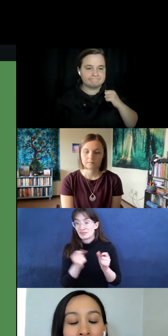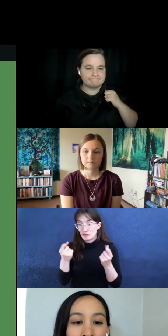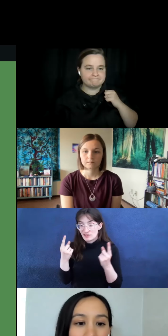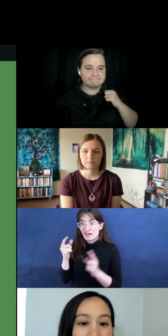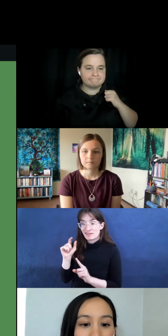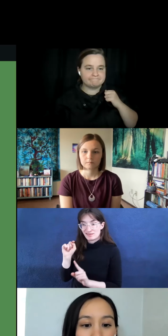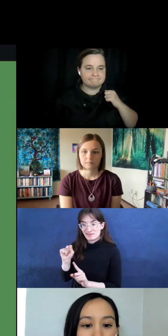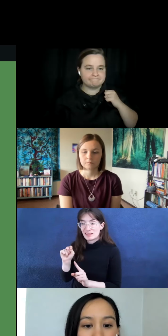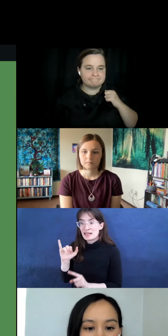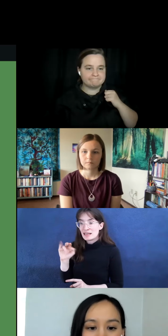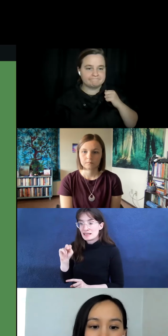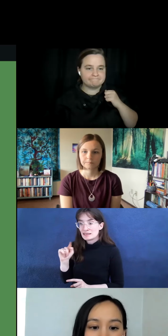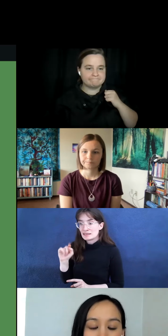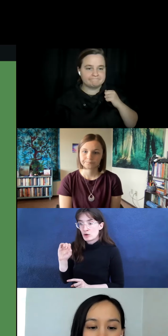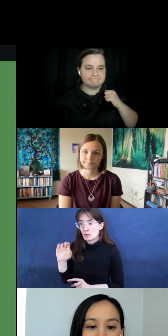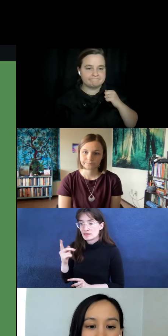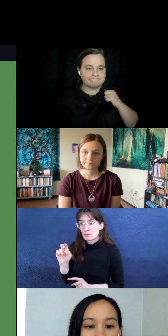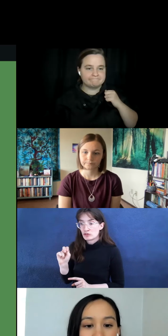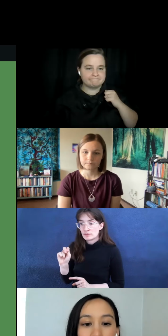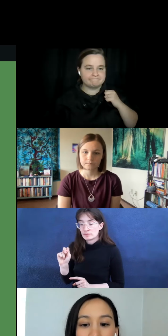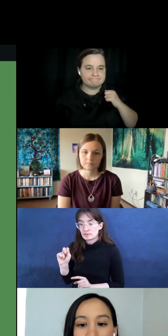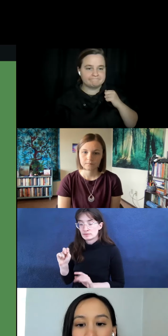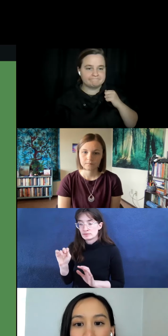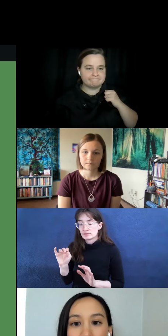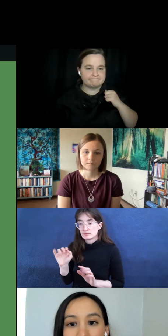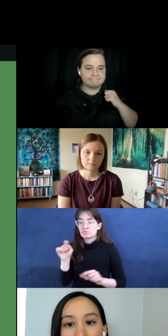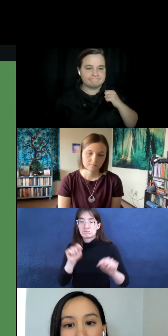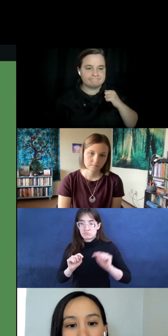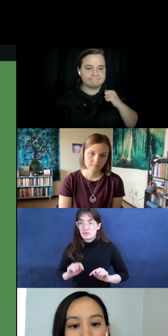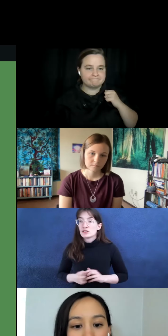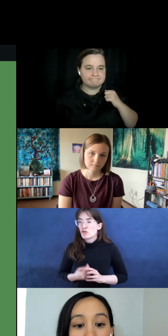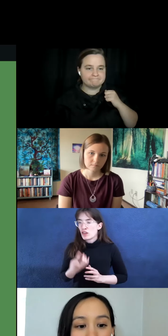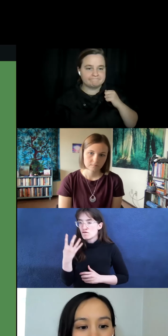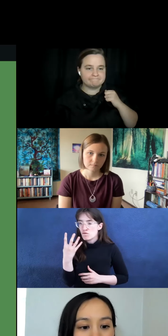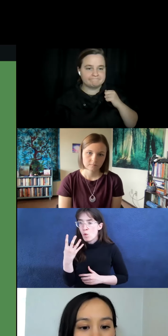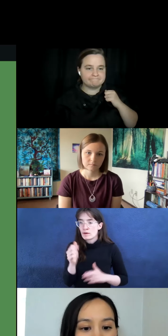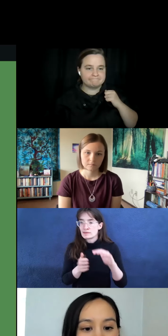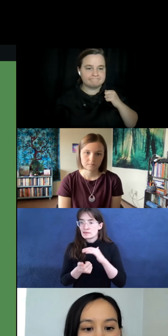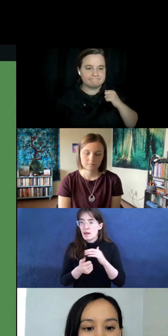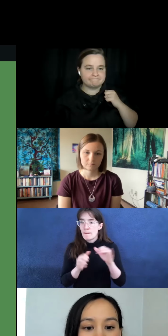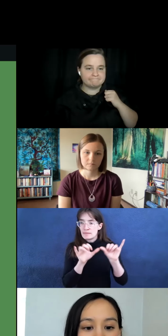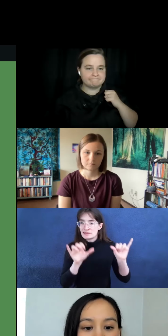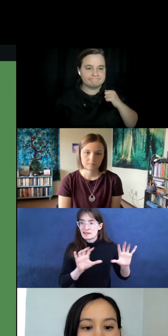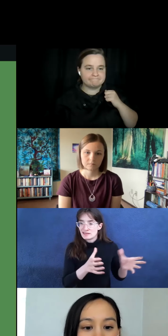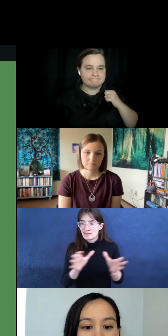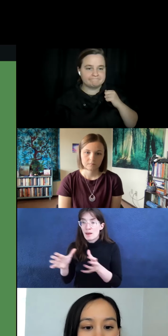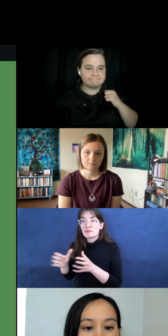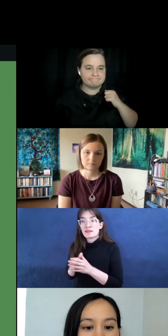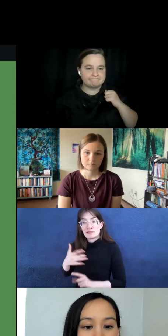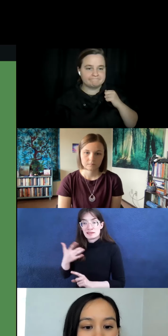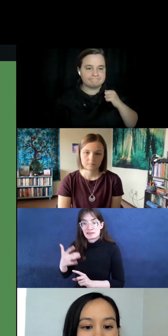this sense of, so these are the 4 subsystems of sensation. So